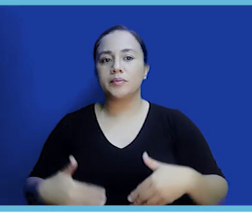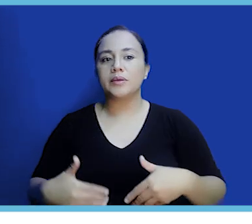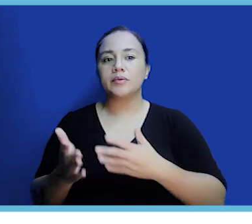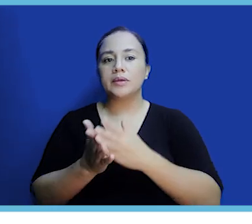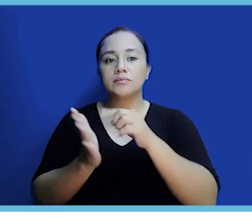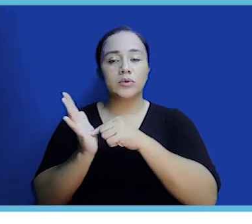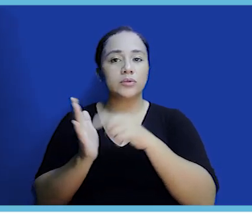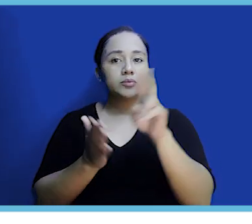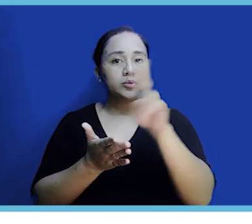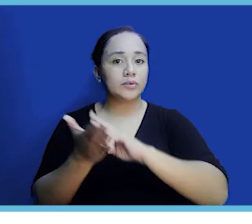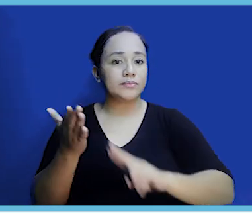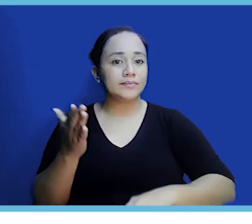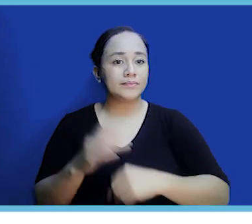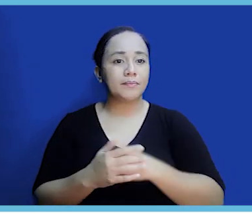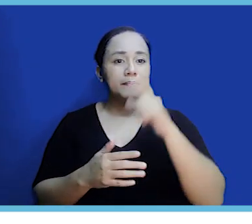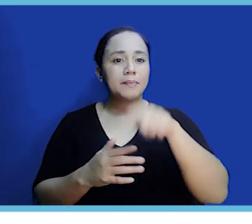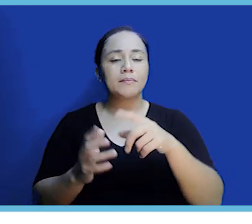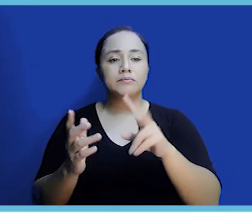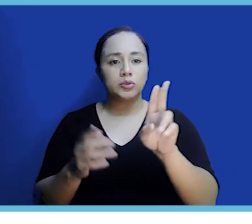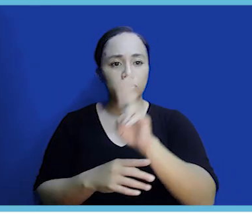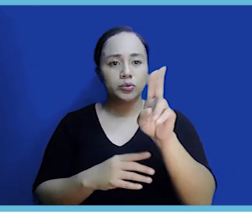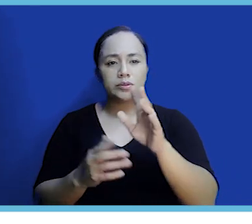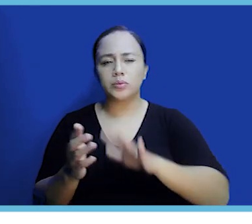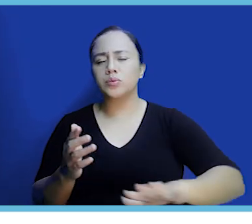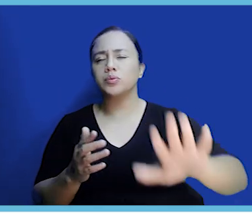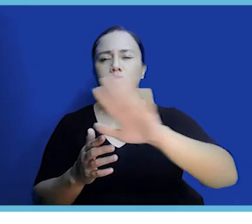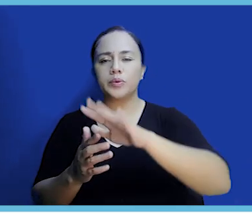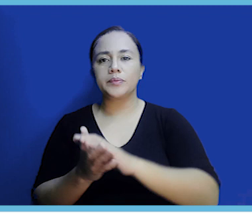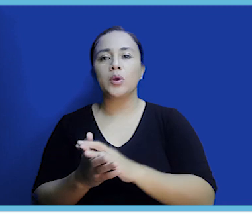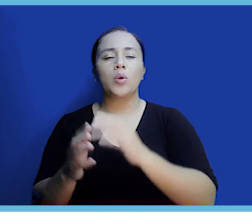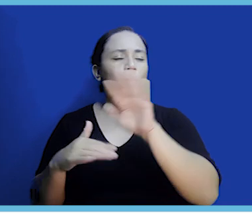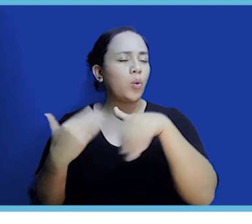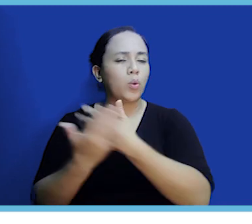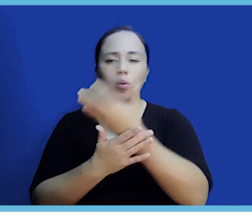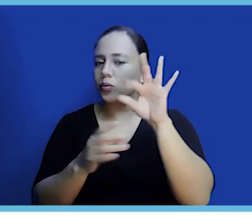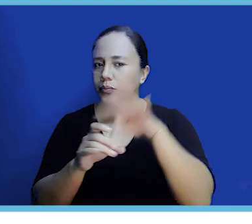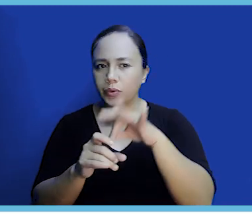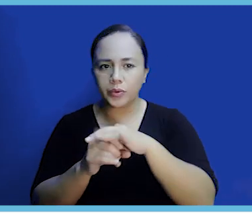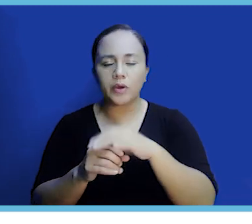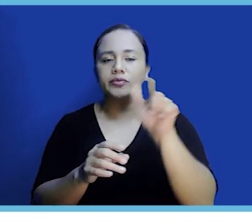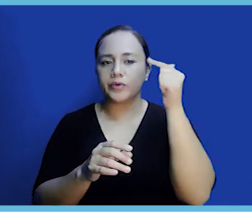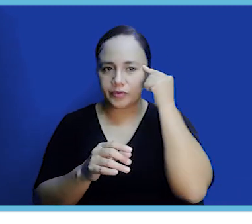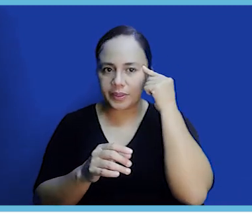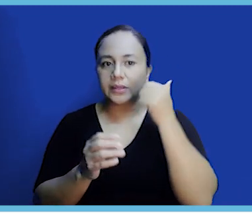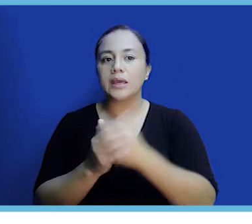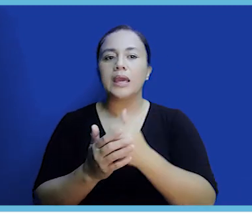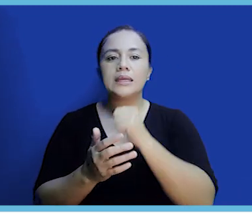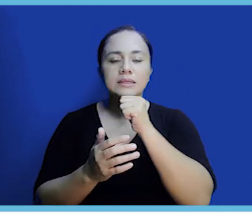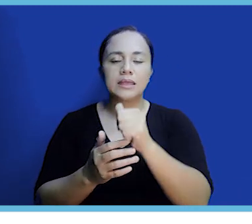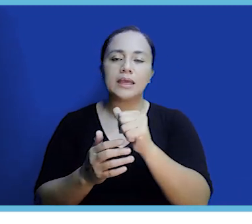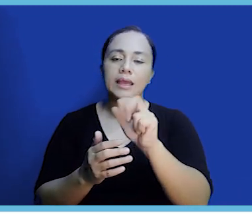human rights model of the UNCRPD. It must be applied in its entirety in all undertakings of